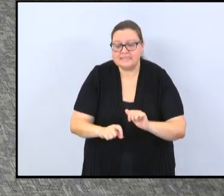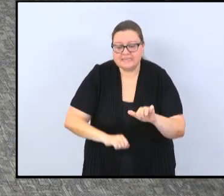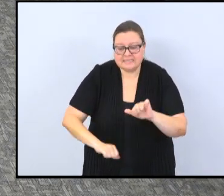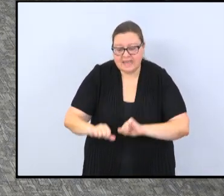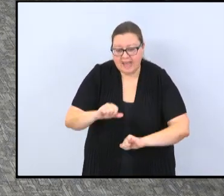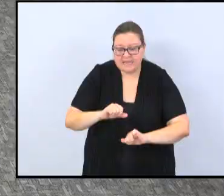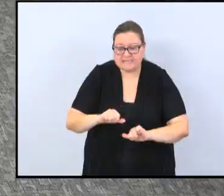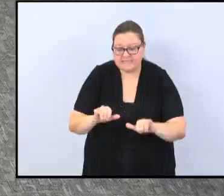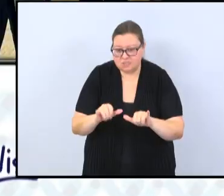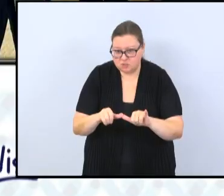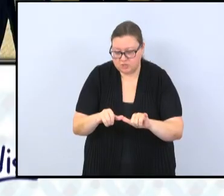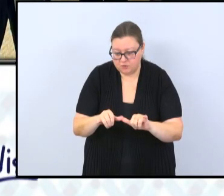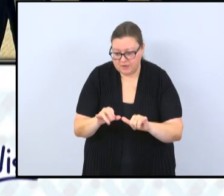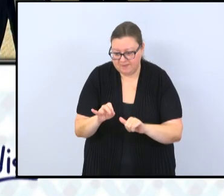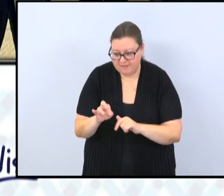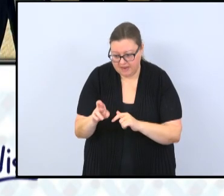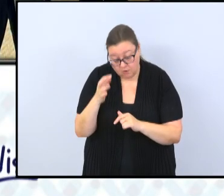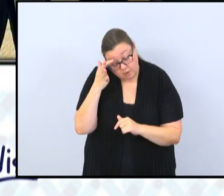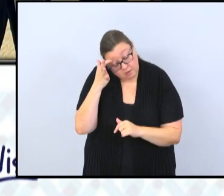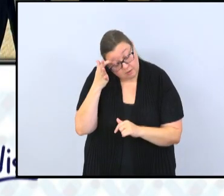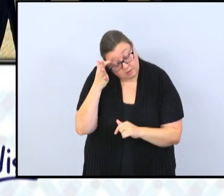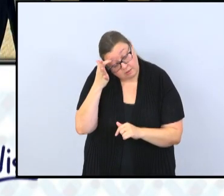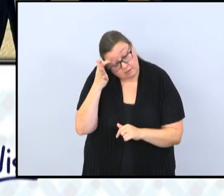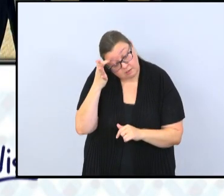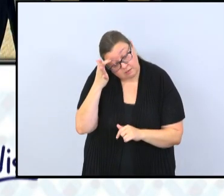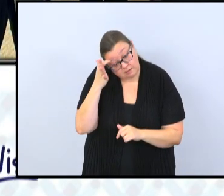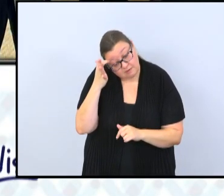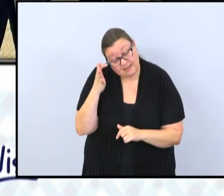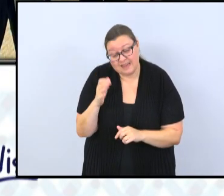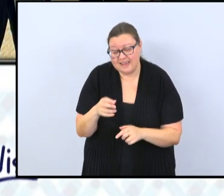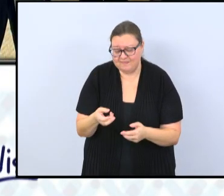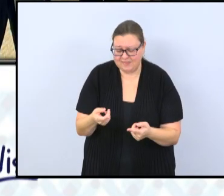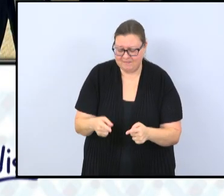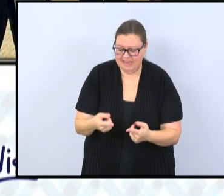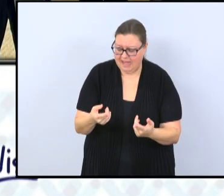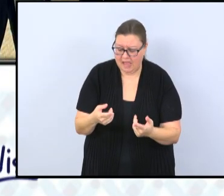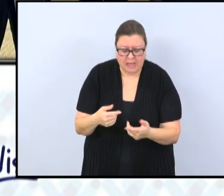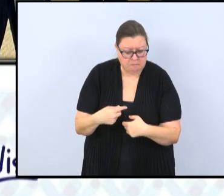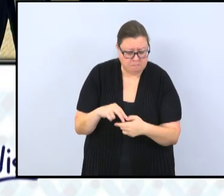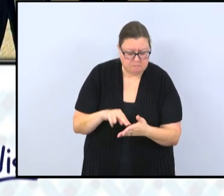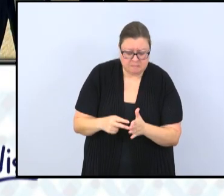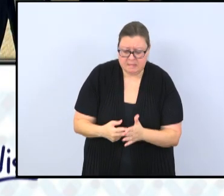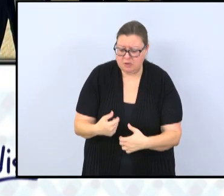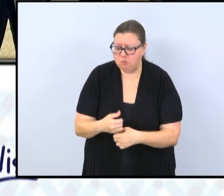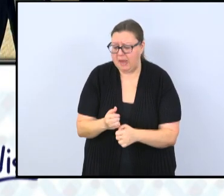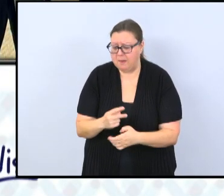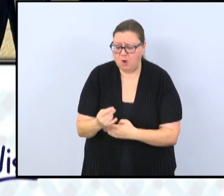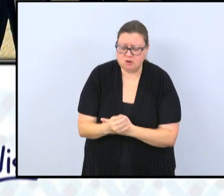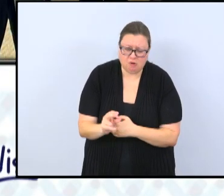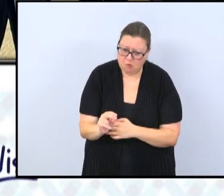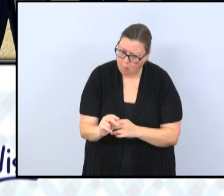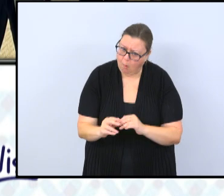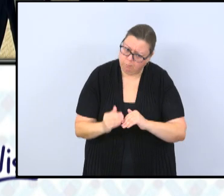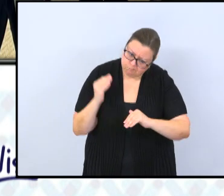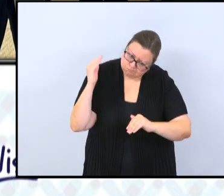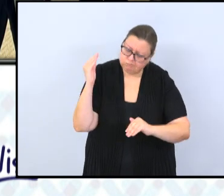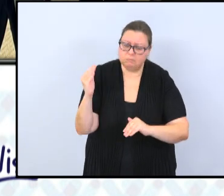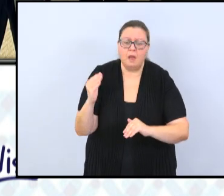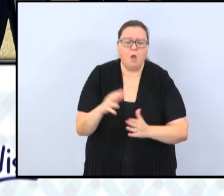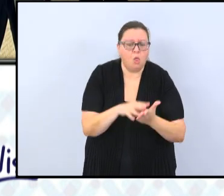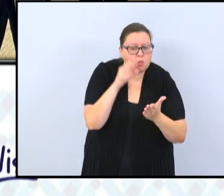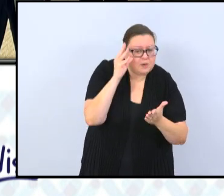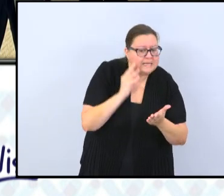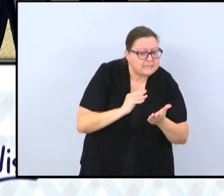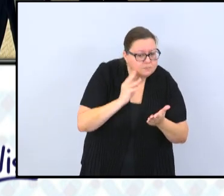and Engineering Fair. This event goes far beyond creating a project. It's a comprehensive learning experience that builds